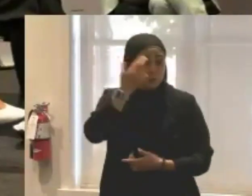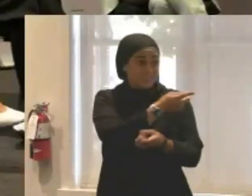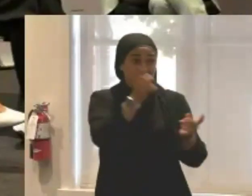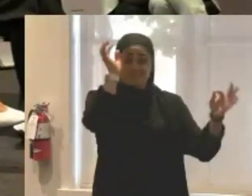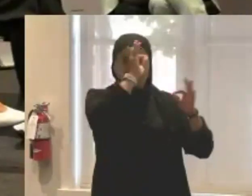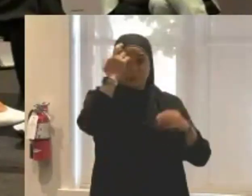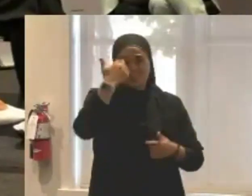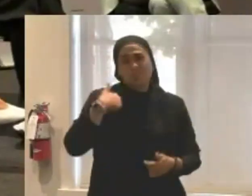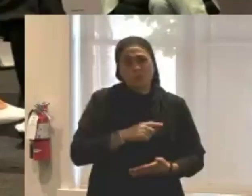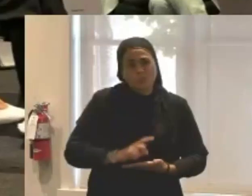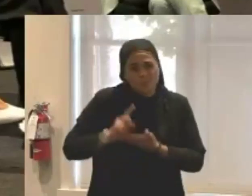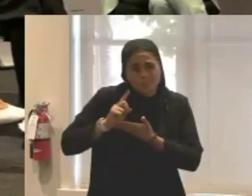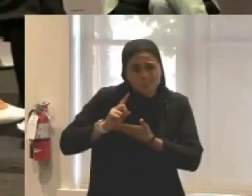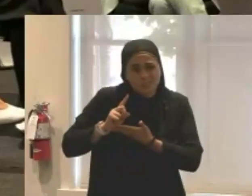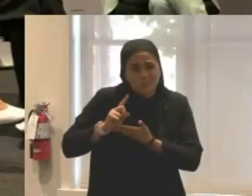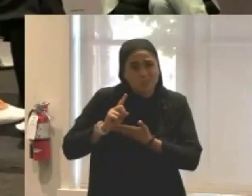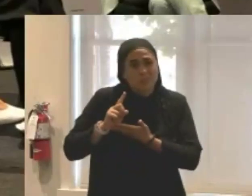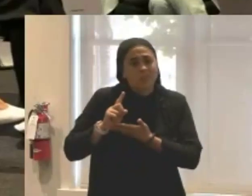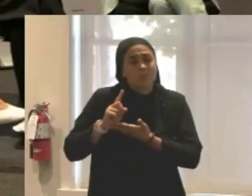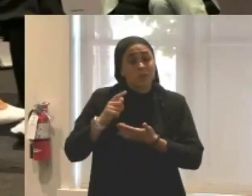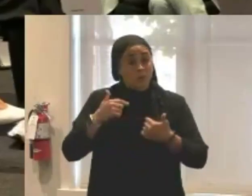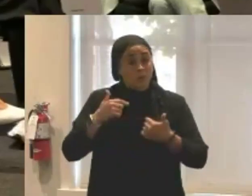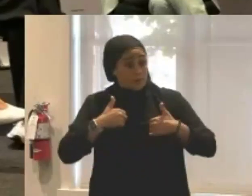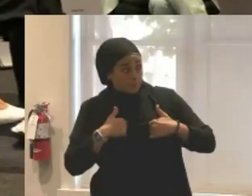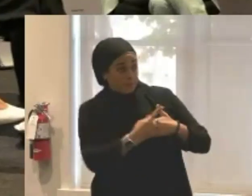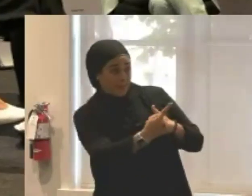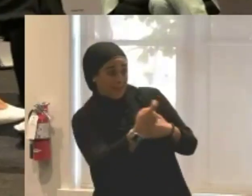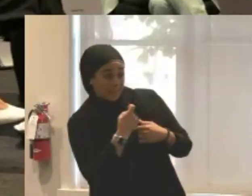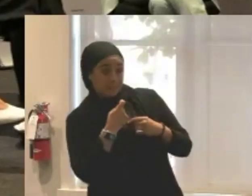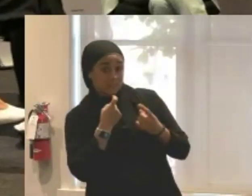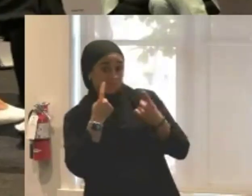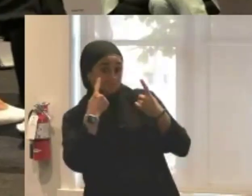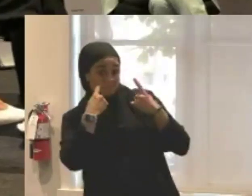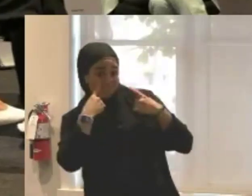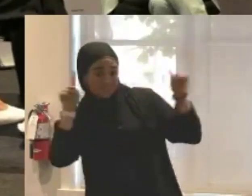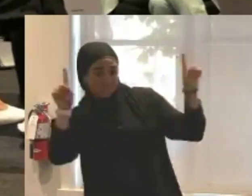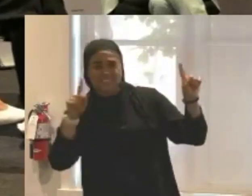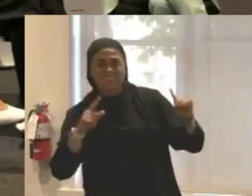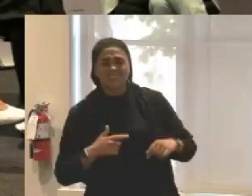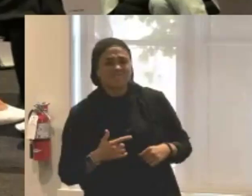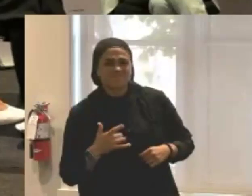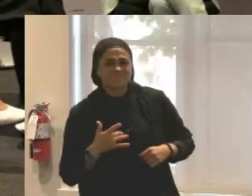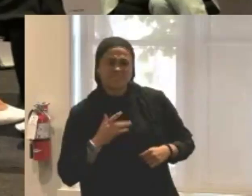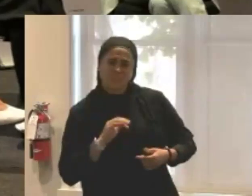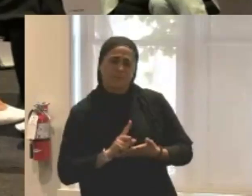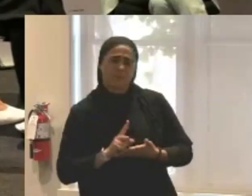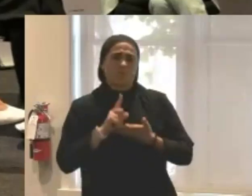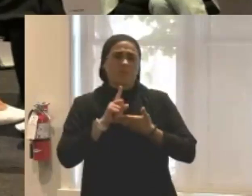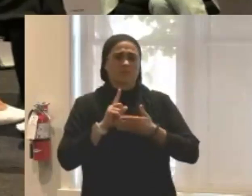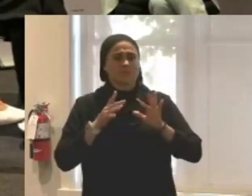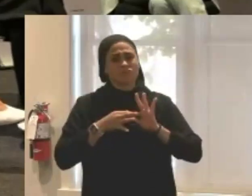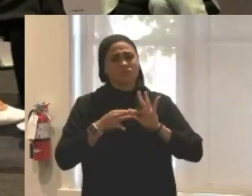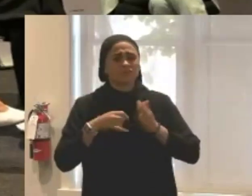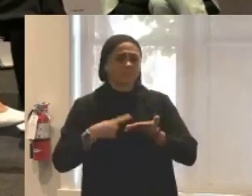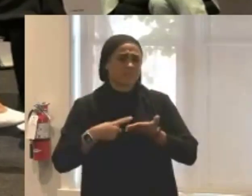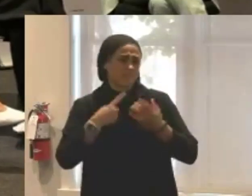me, I feel like to talk about success is such a privileged stance.